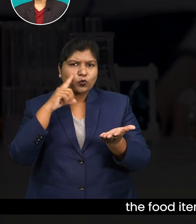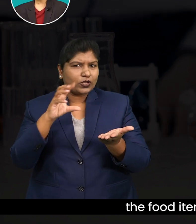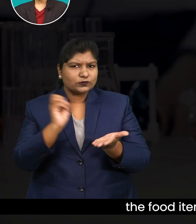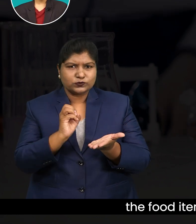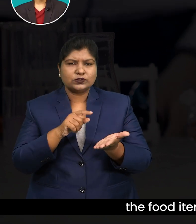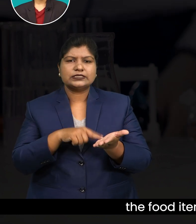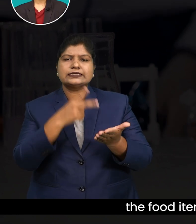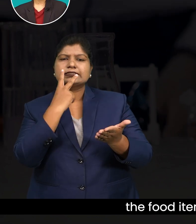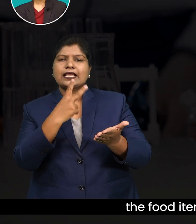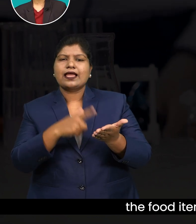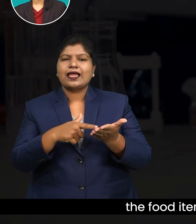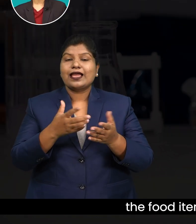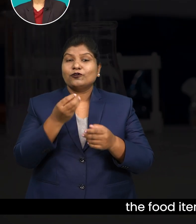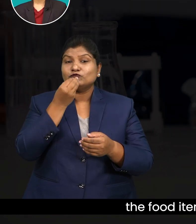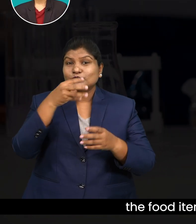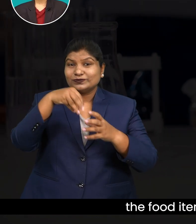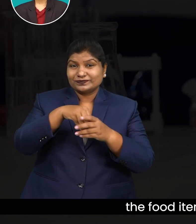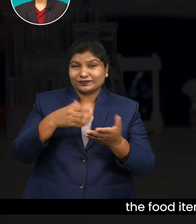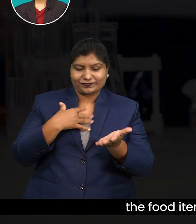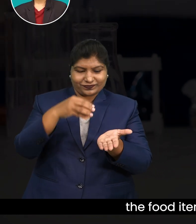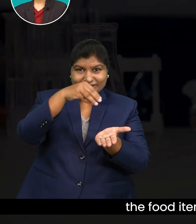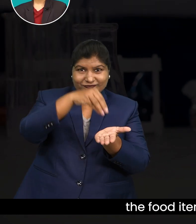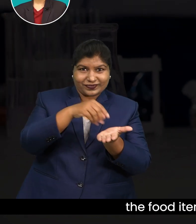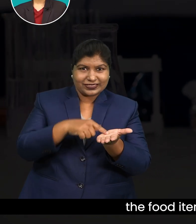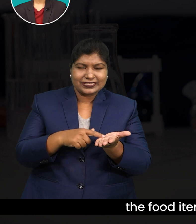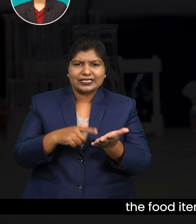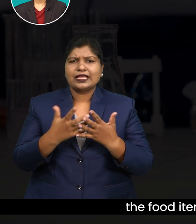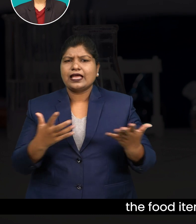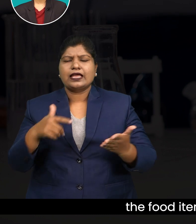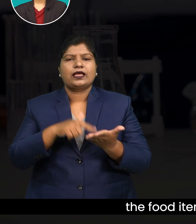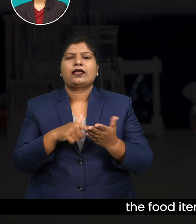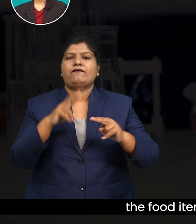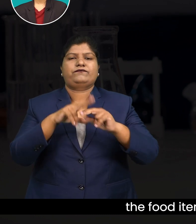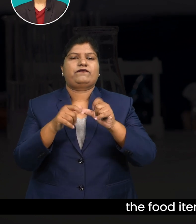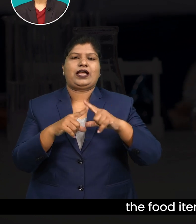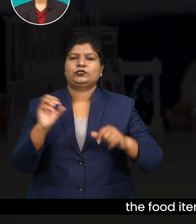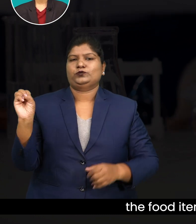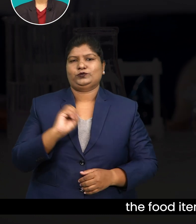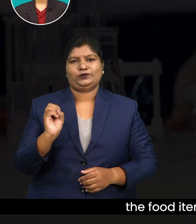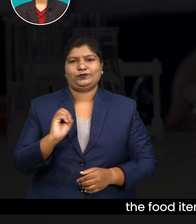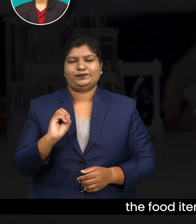item does not contain any fat.